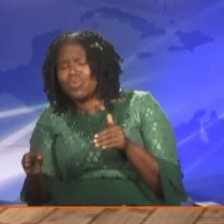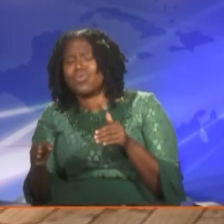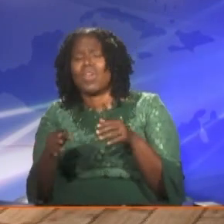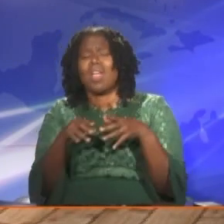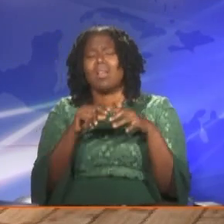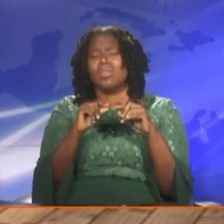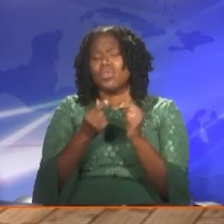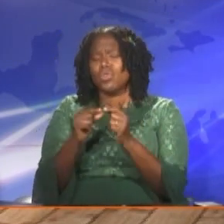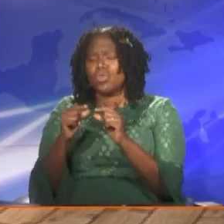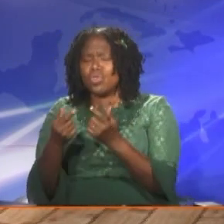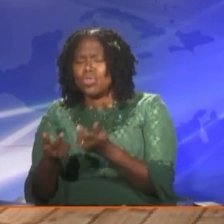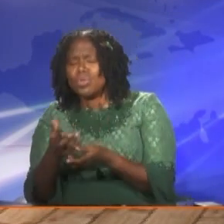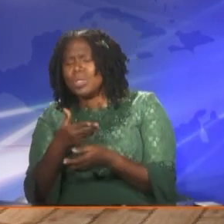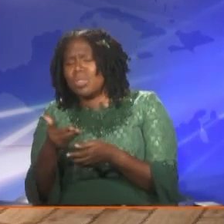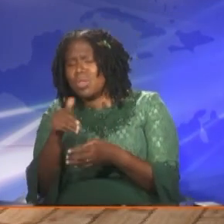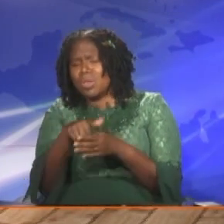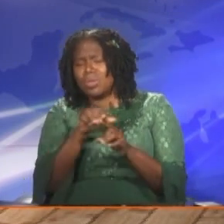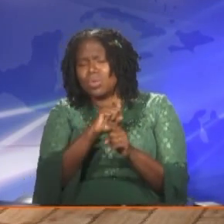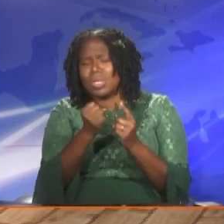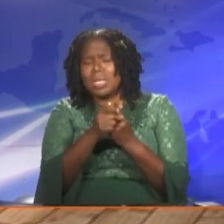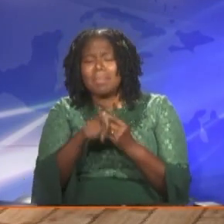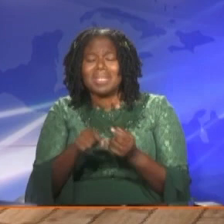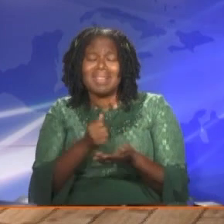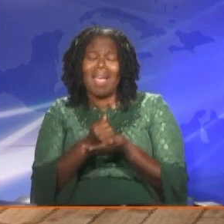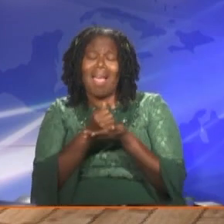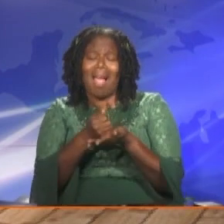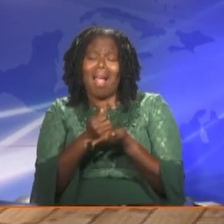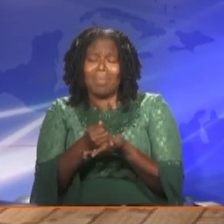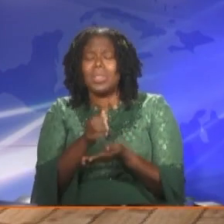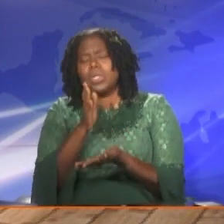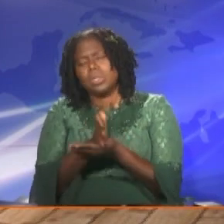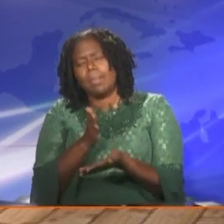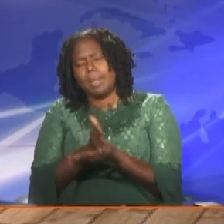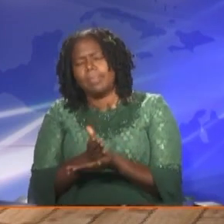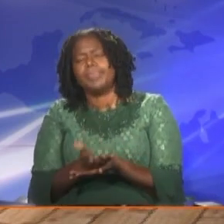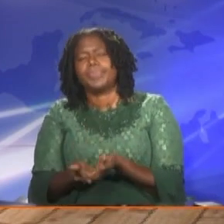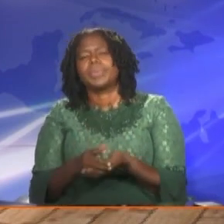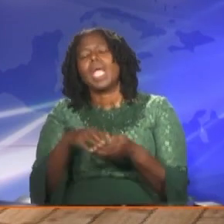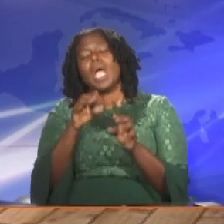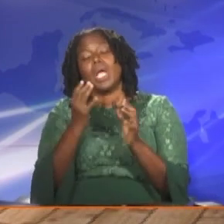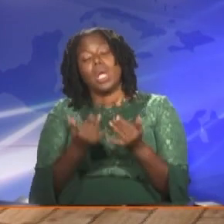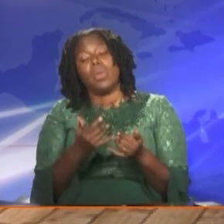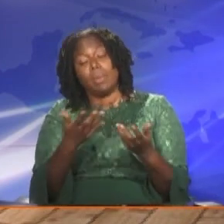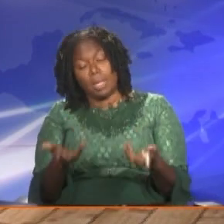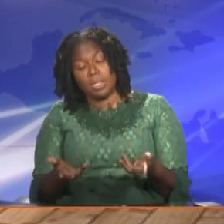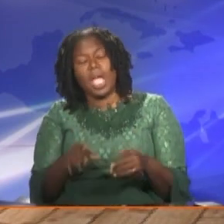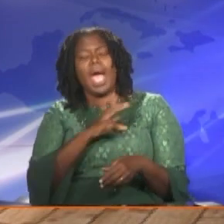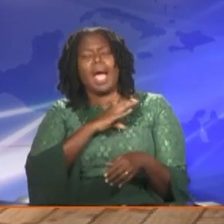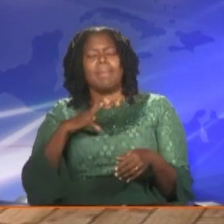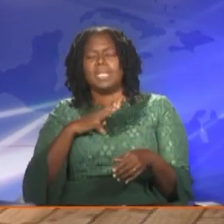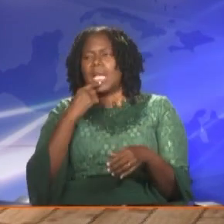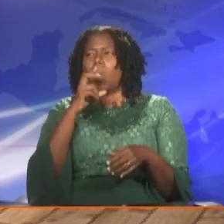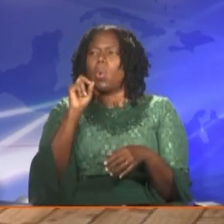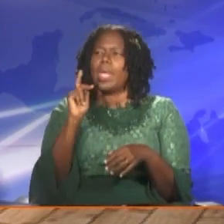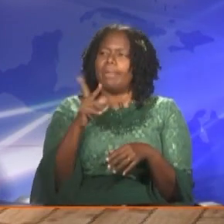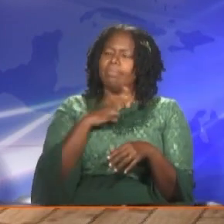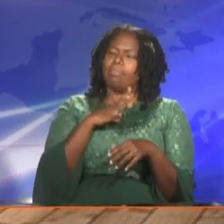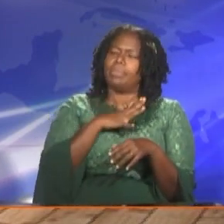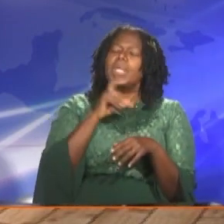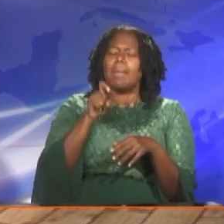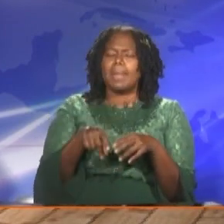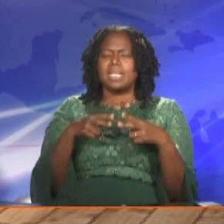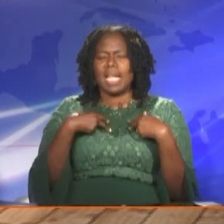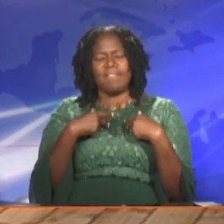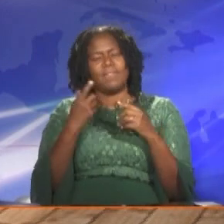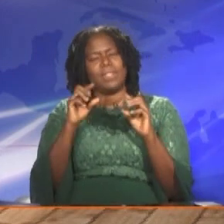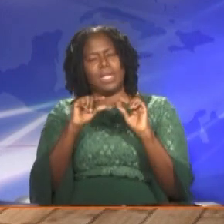and addressing. So based on that, Cabinet would have appointed the National Steering Committee for the Prevention and Elimination of